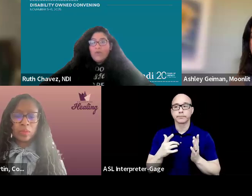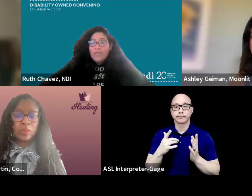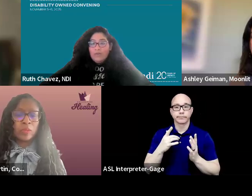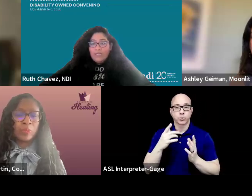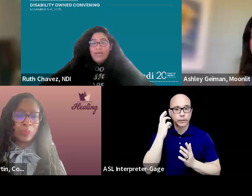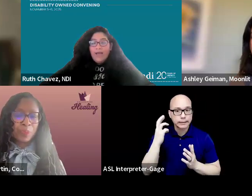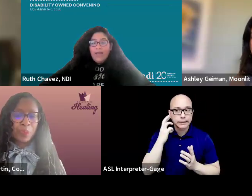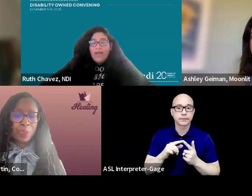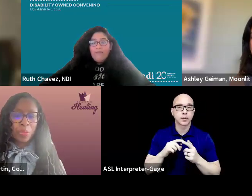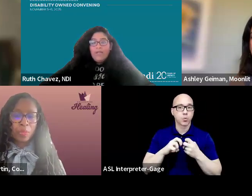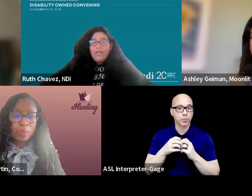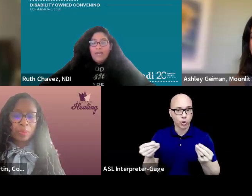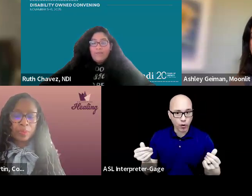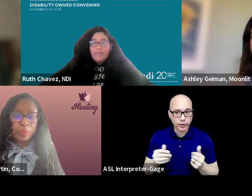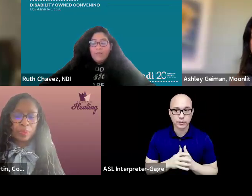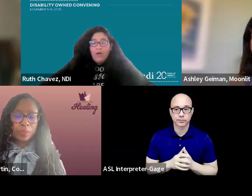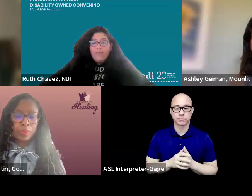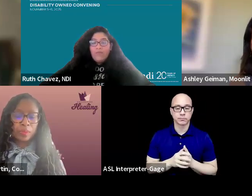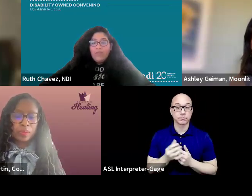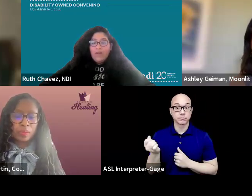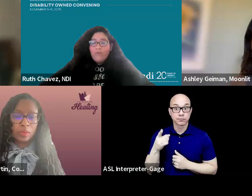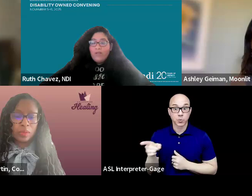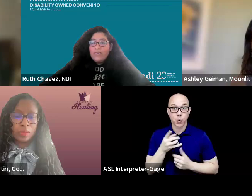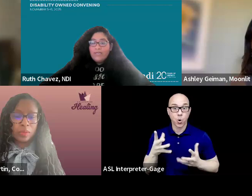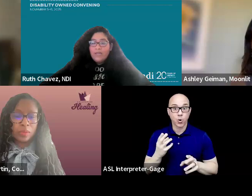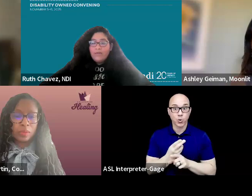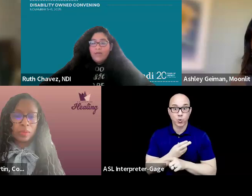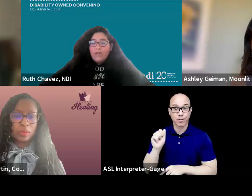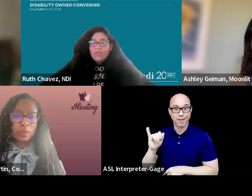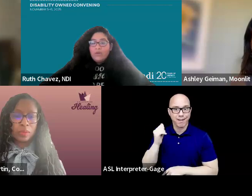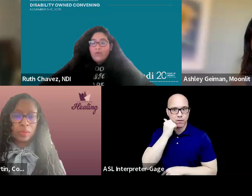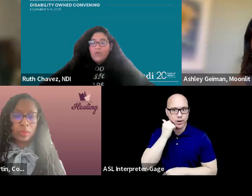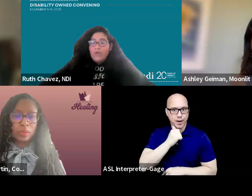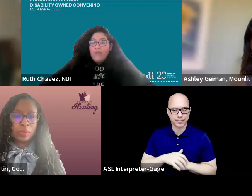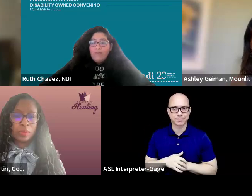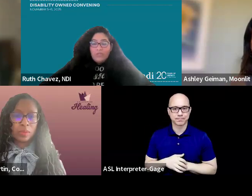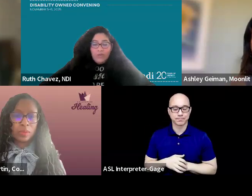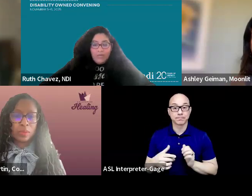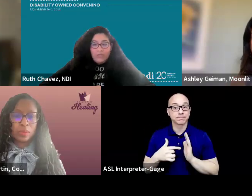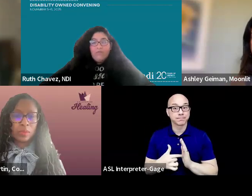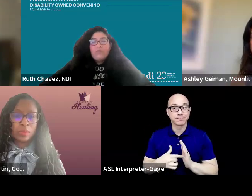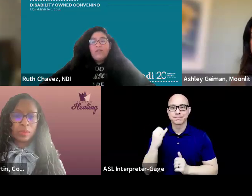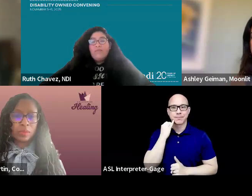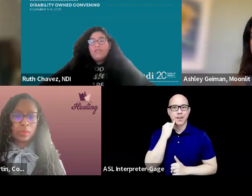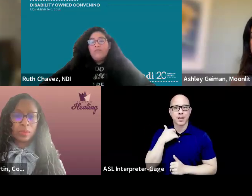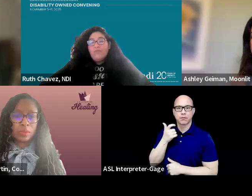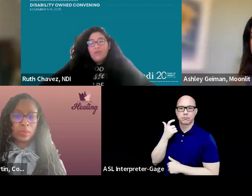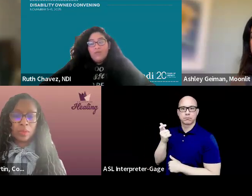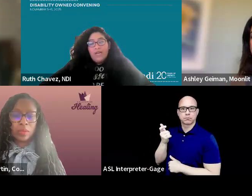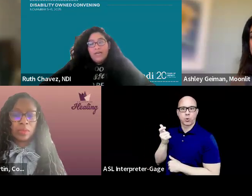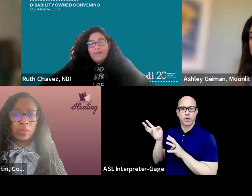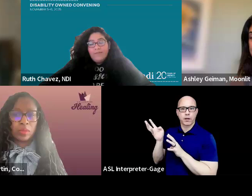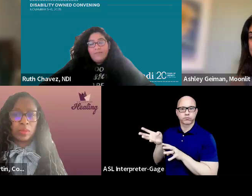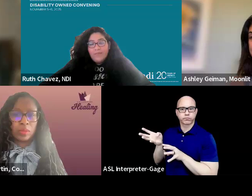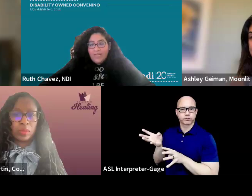is, you're already using AI every day, often without realizing it. So when your favorite streaming service recommends a movie